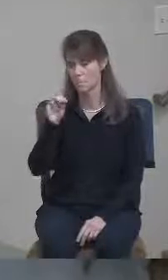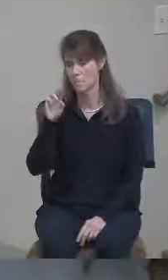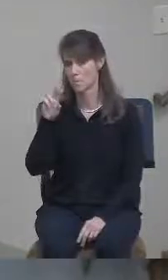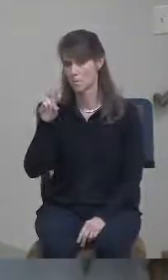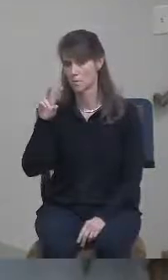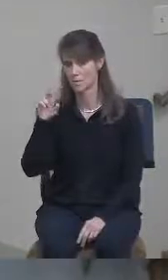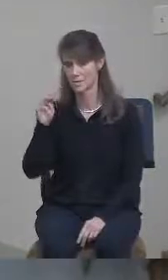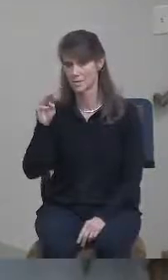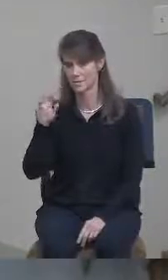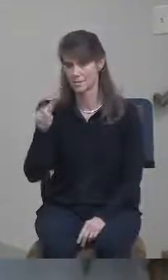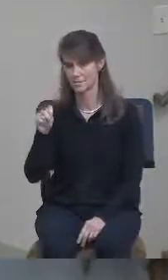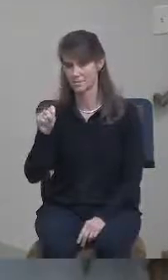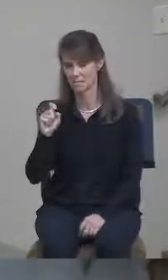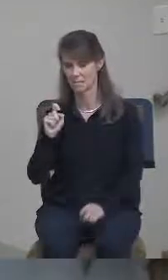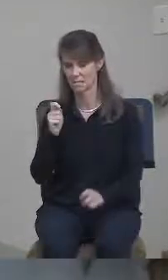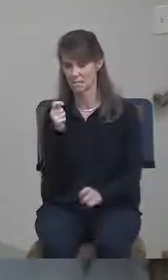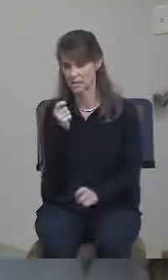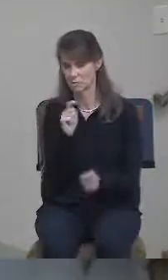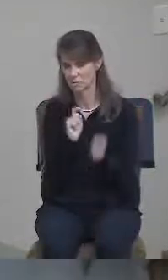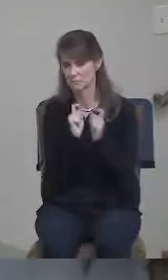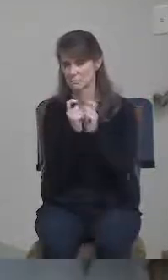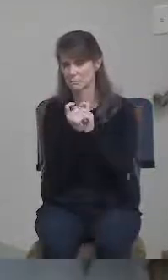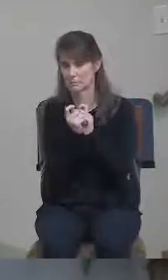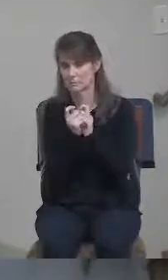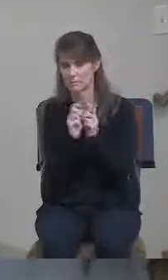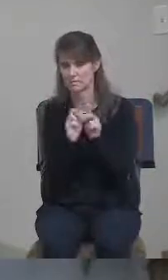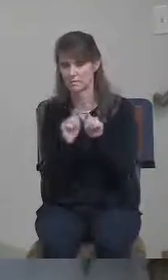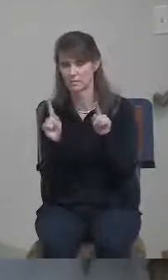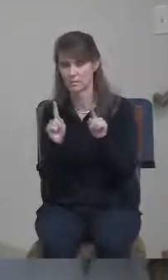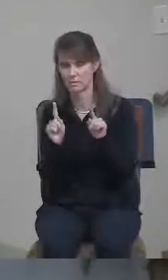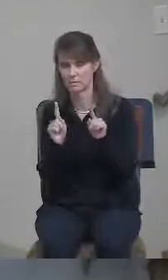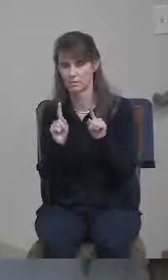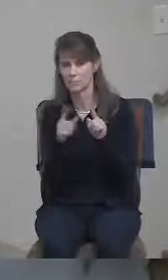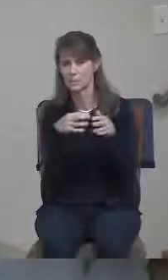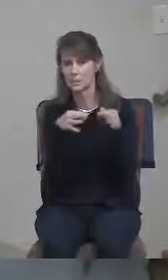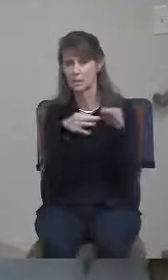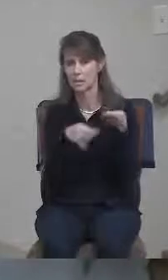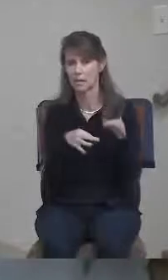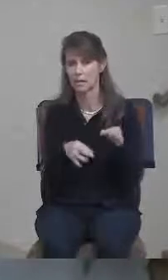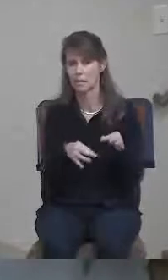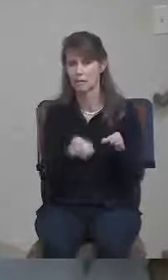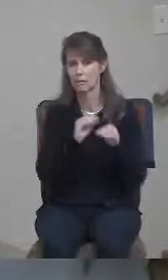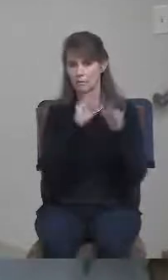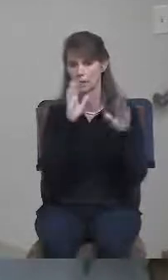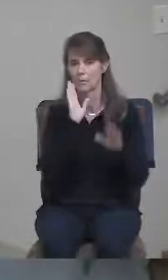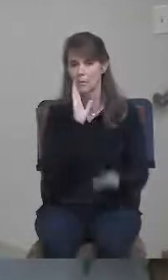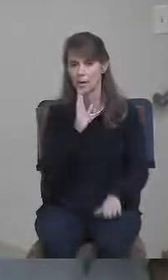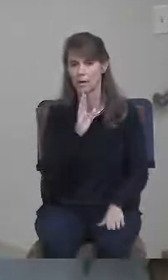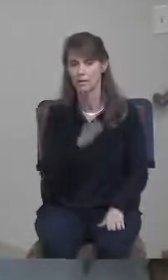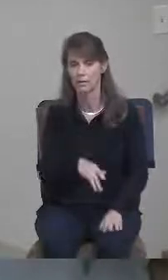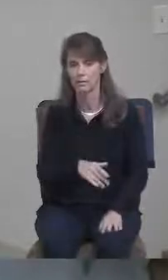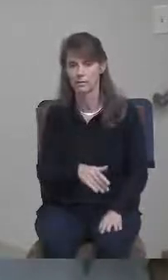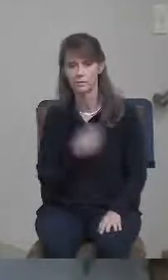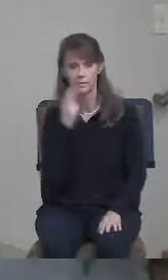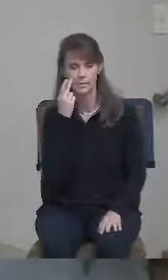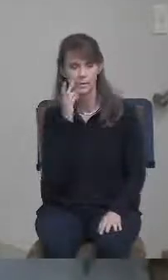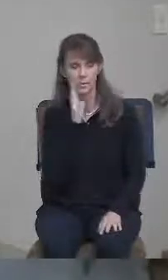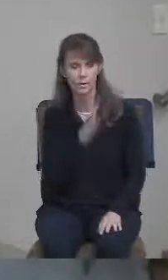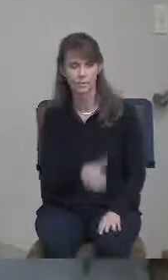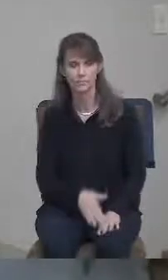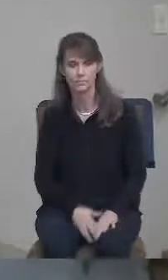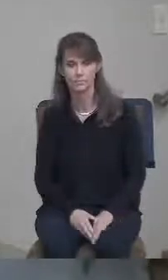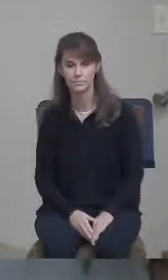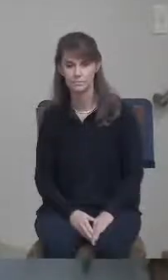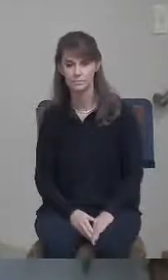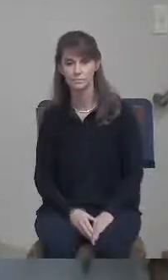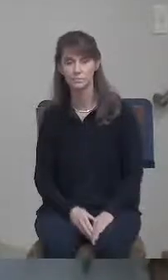further go through this class. The best work most comprehensive work that